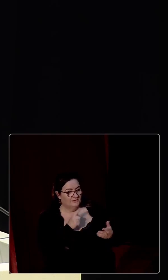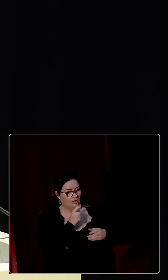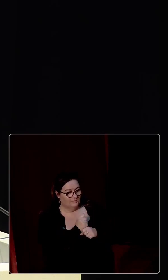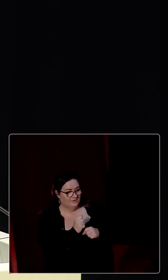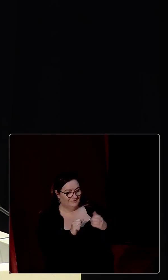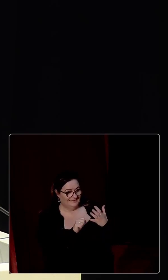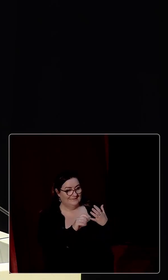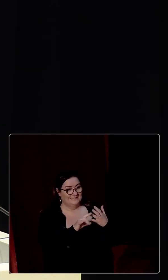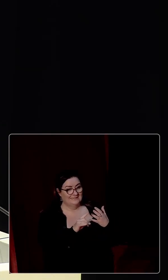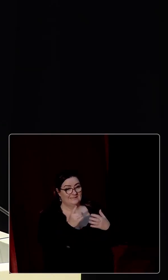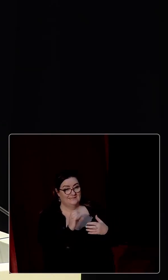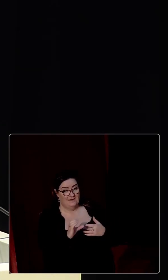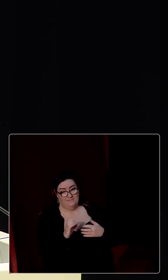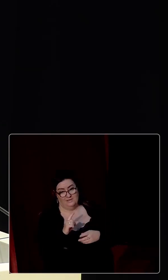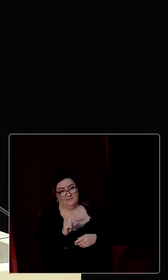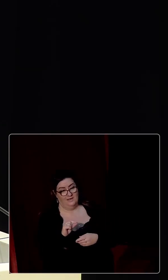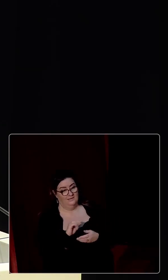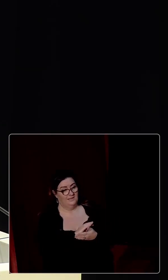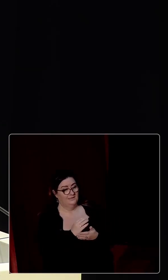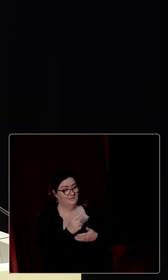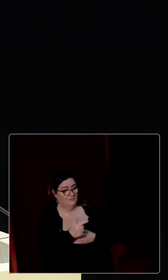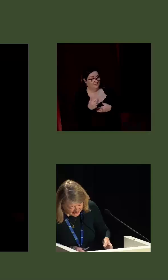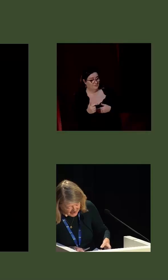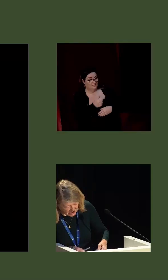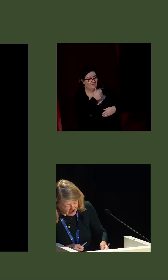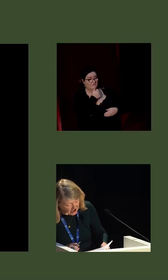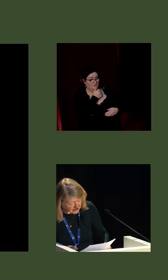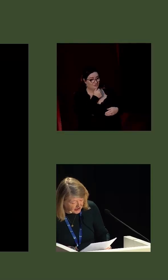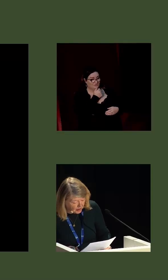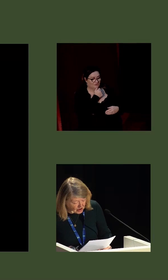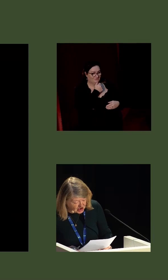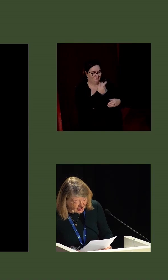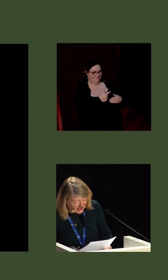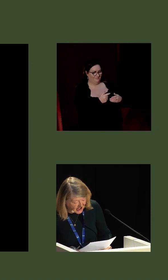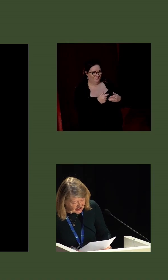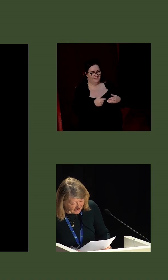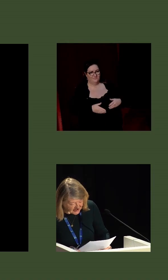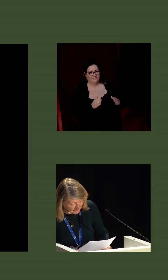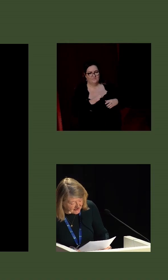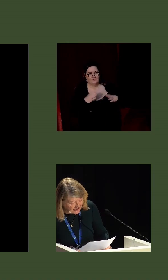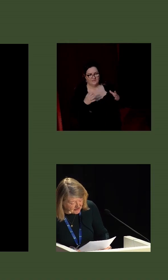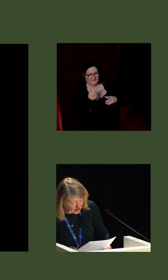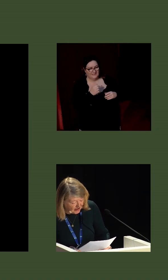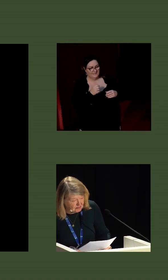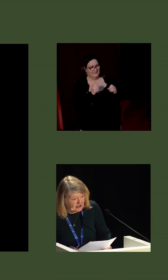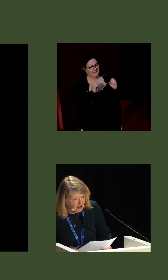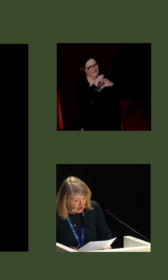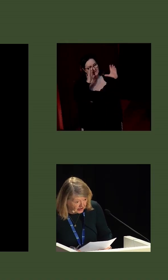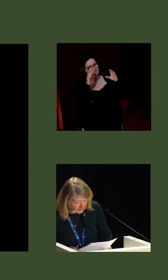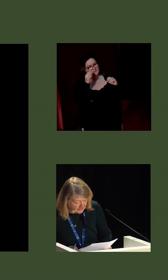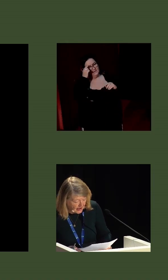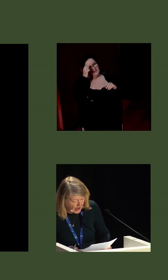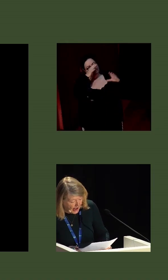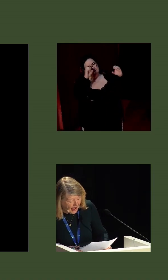and 7th of December 1922, the first 2 days of the Irish Free State, that the poetry and idealism seems to have